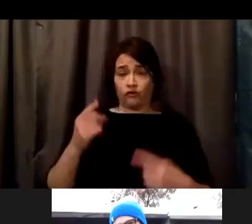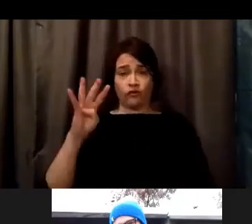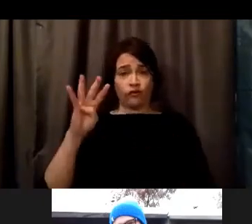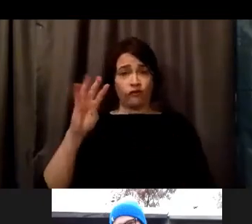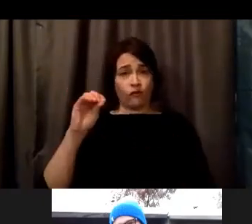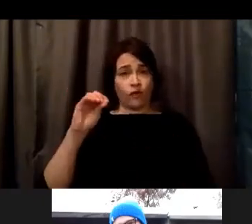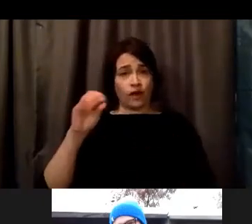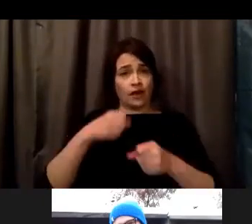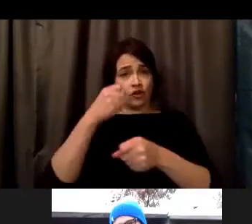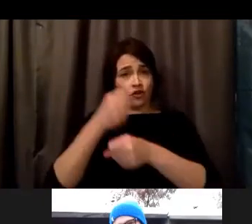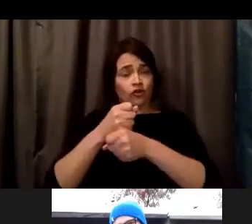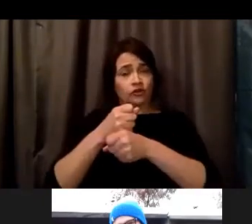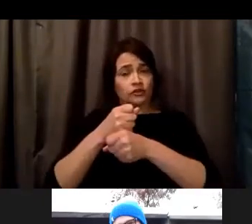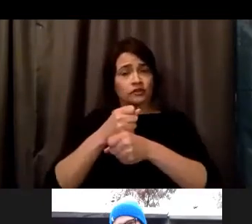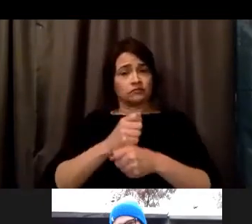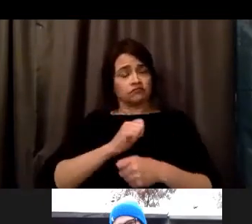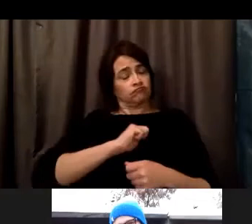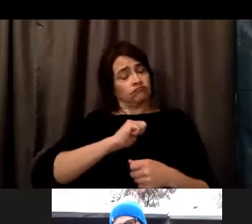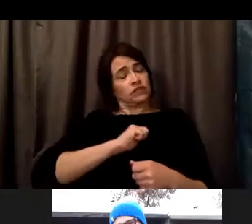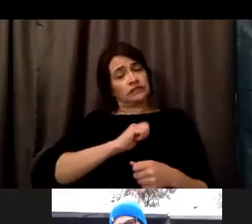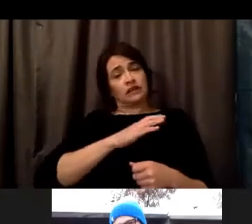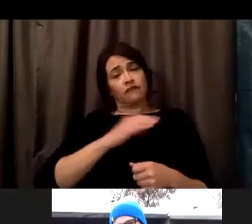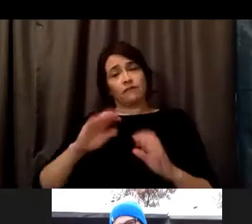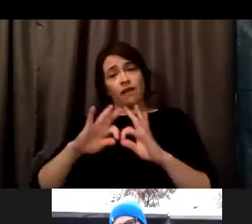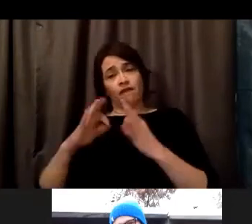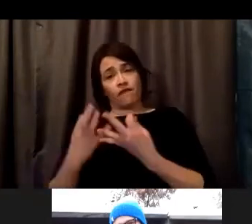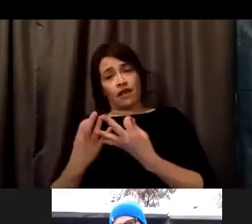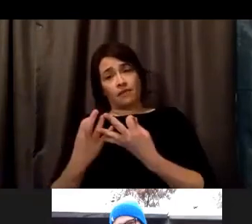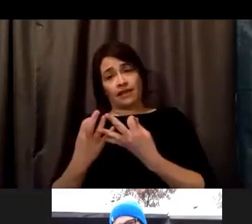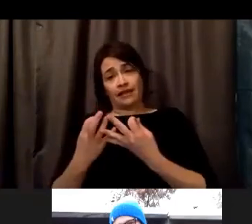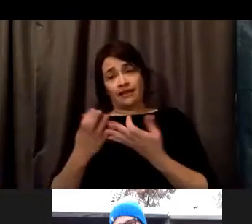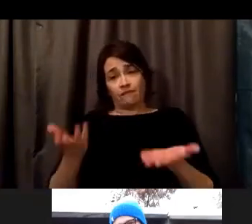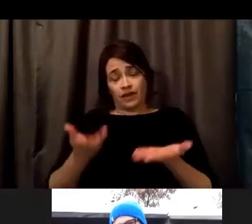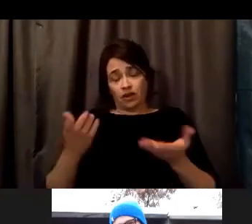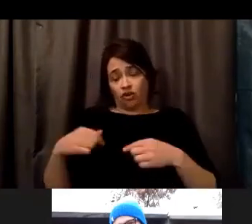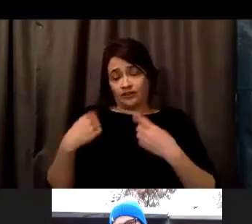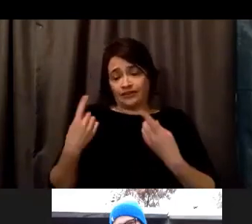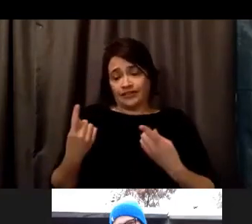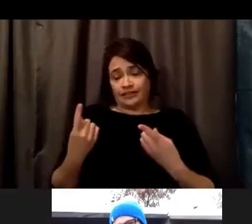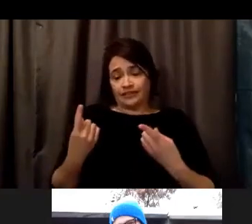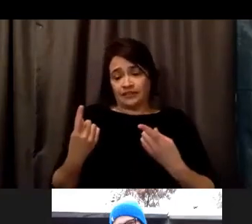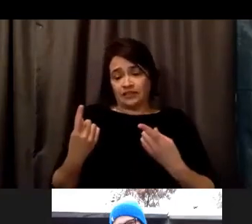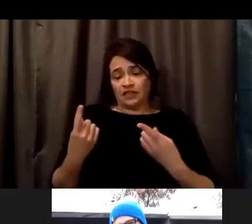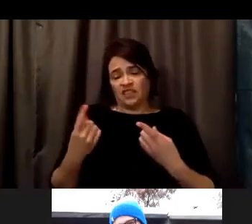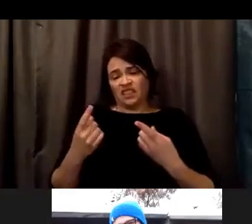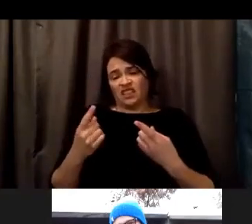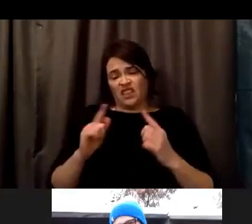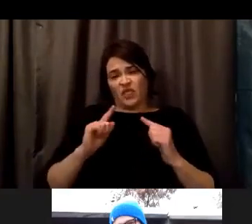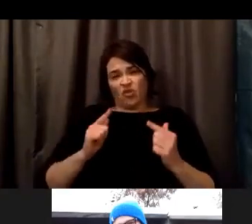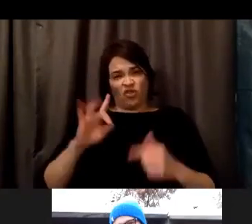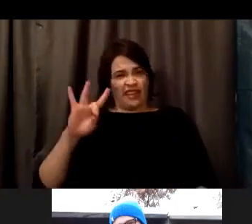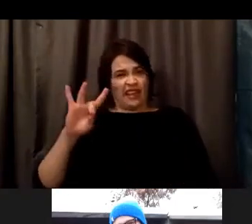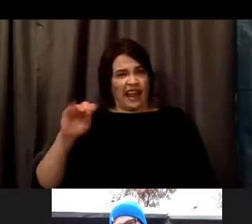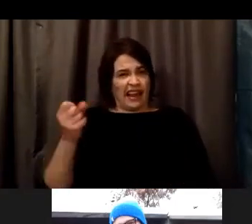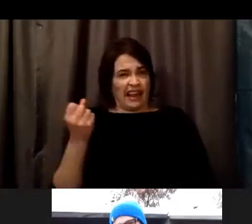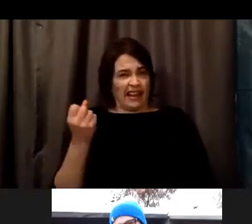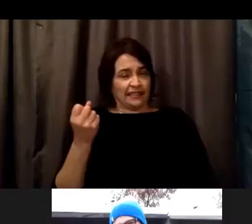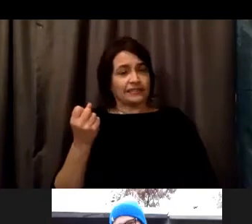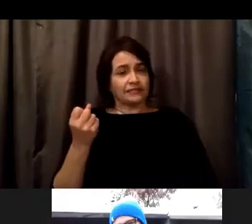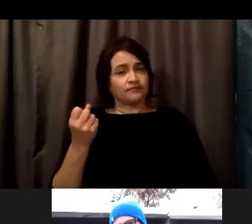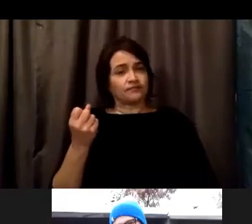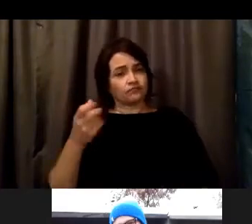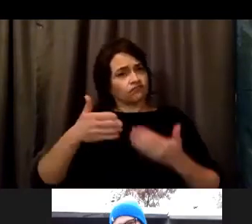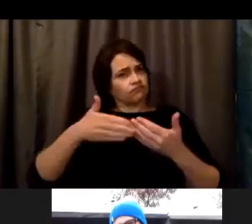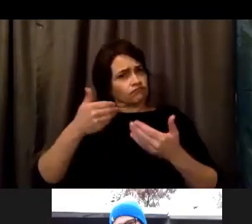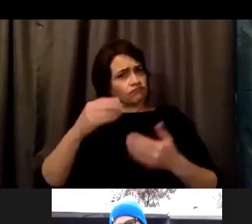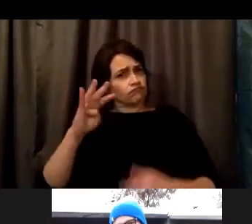myself and my family, we've been here since the early 1980s, so almost 40 years. So despite the